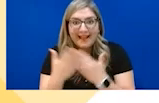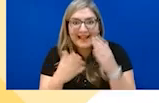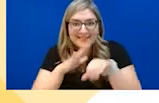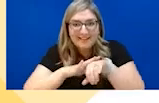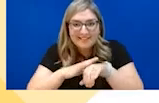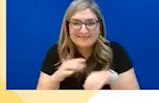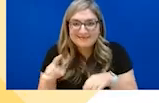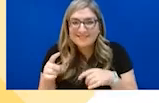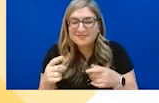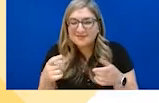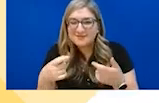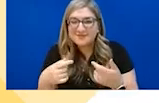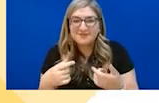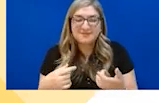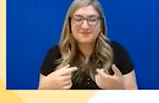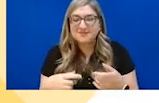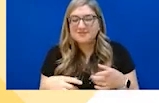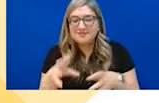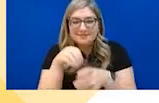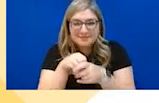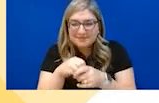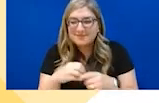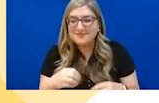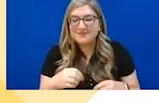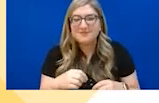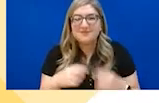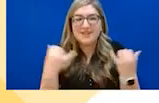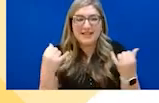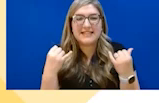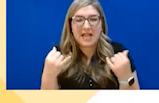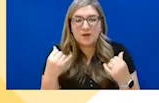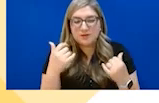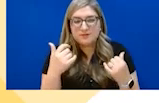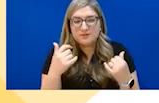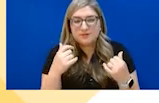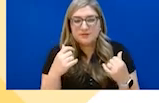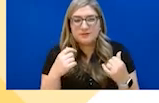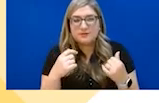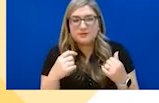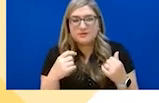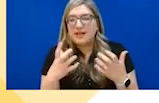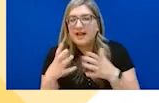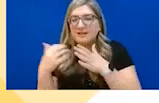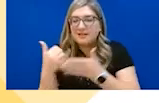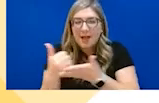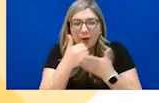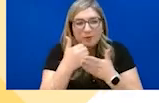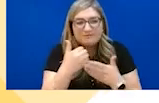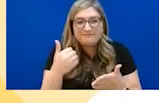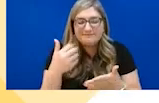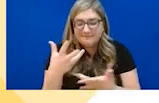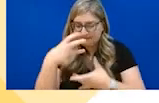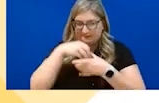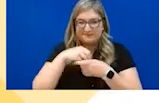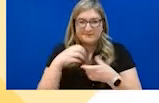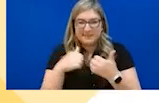kind of, flew through it and did your best. Now starting to build on that and apply the rubric. We know